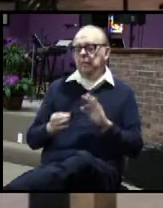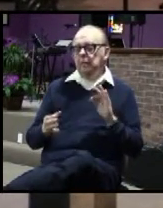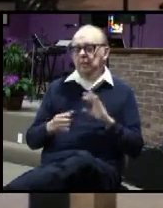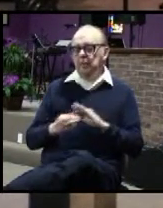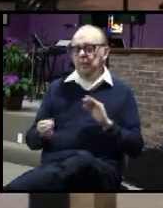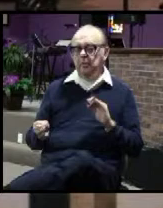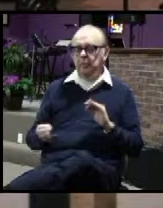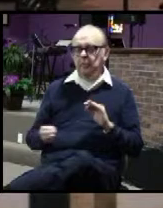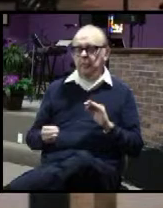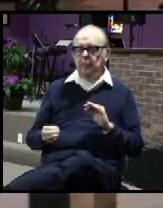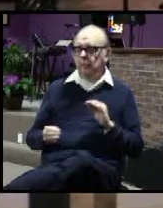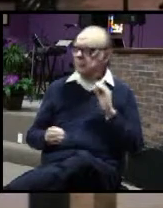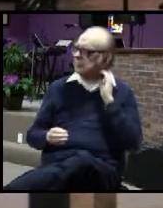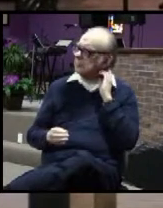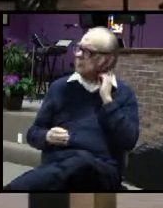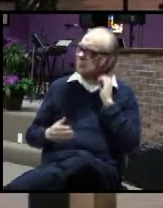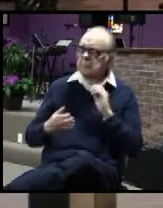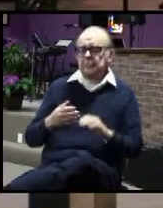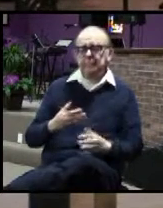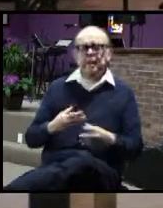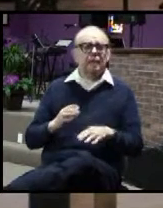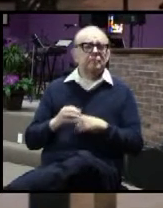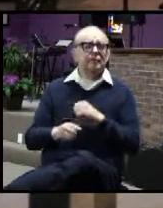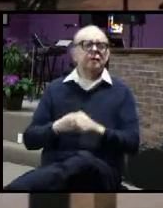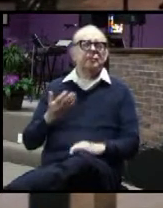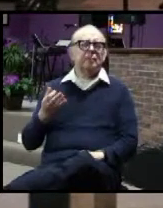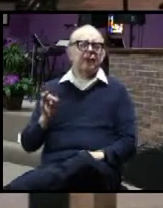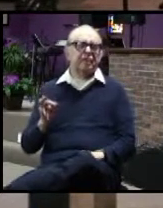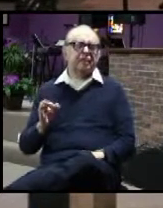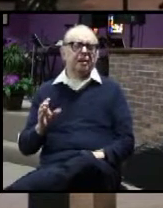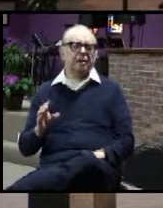It was in the 1900s.